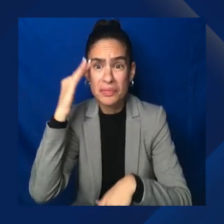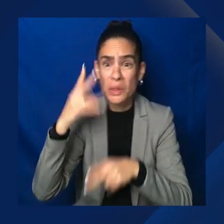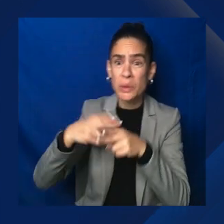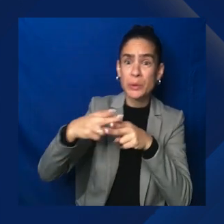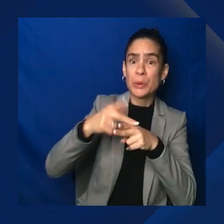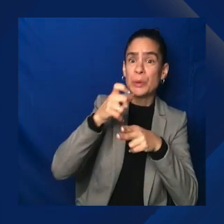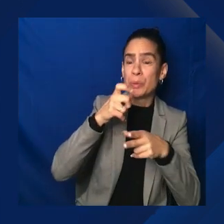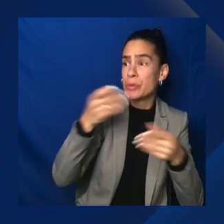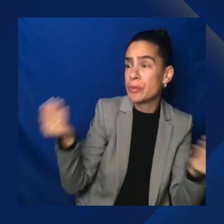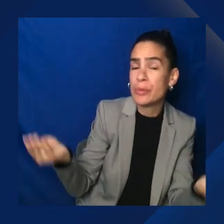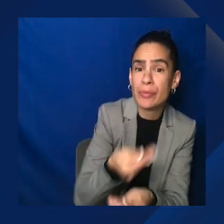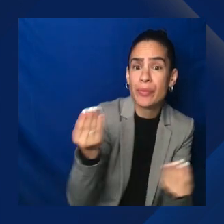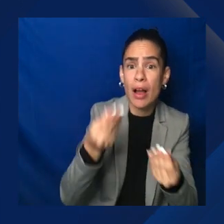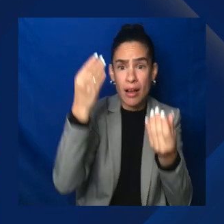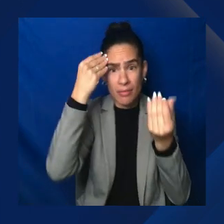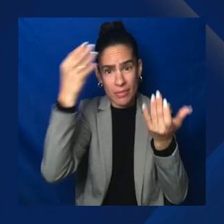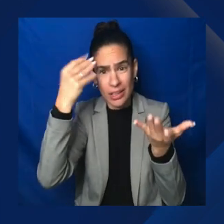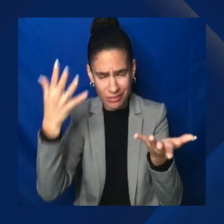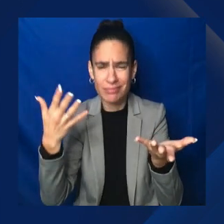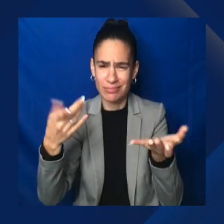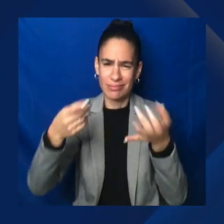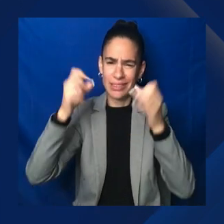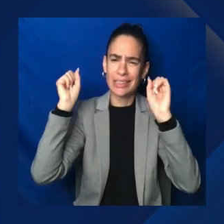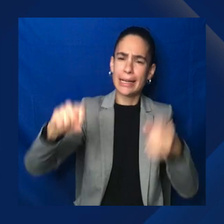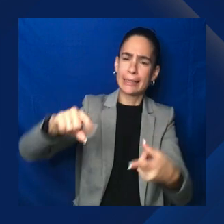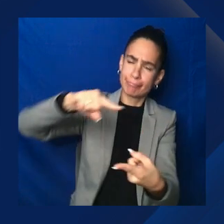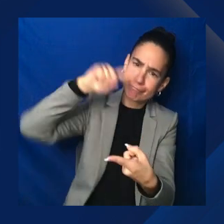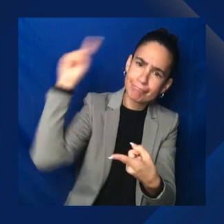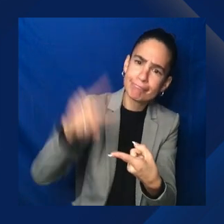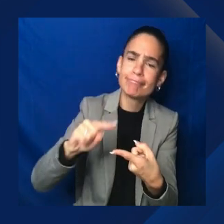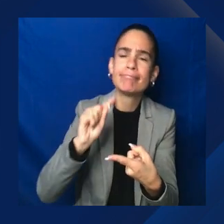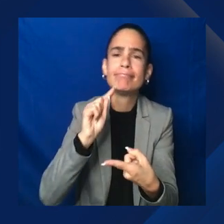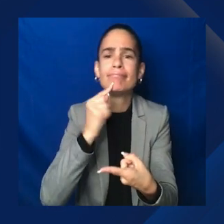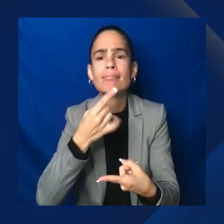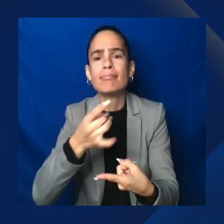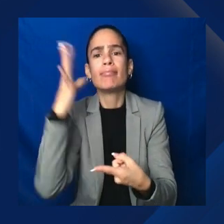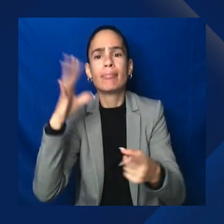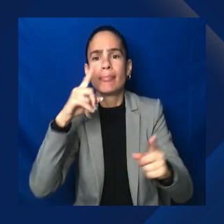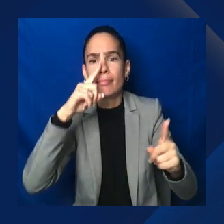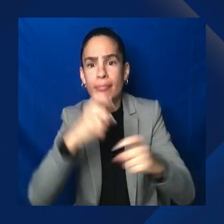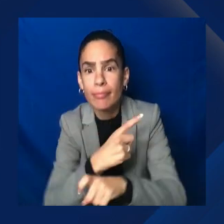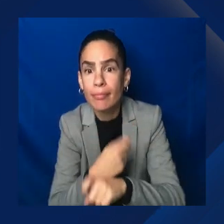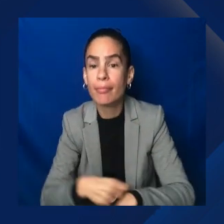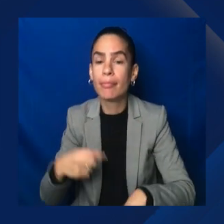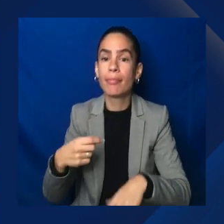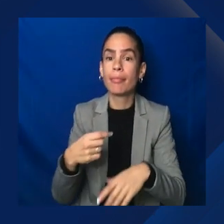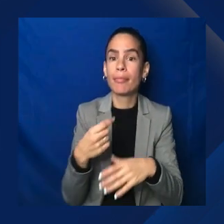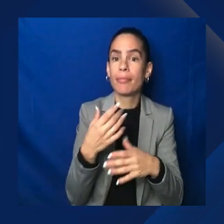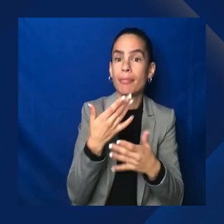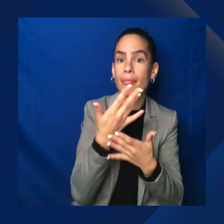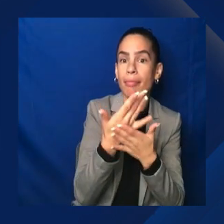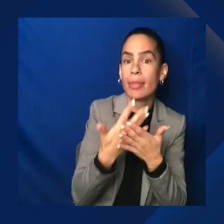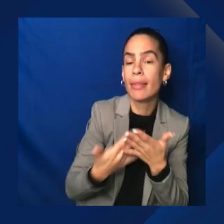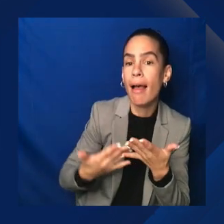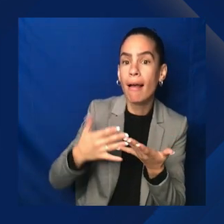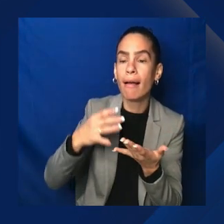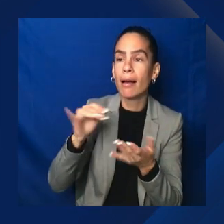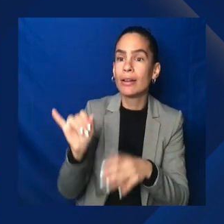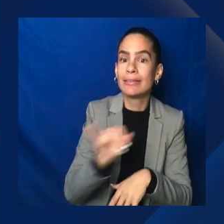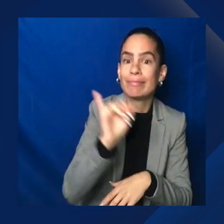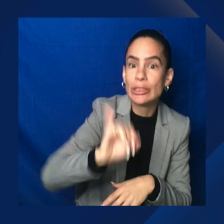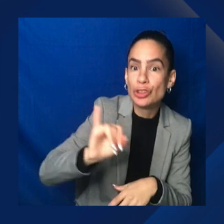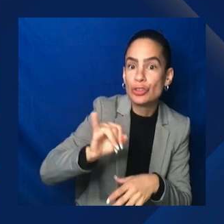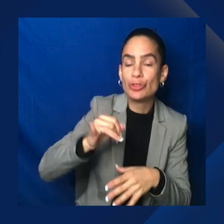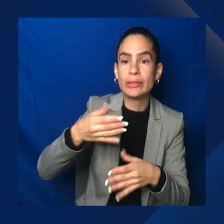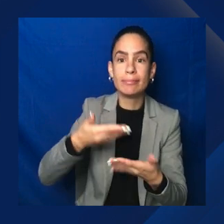reduce severe complications or bloodstream infections in newborns and deliveries before 39 weeks.